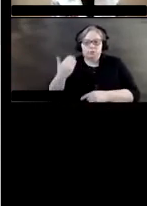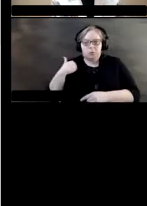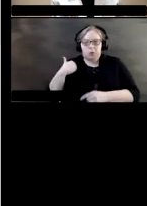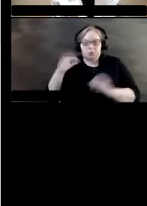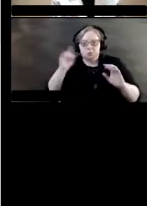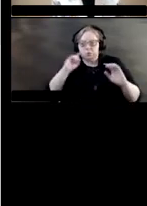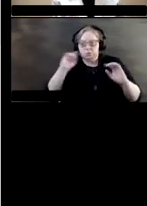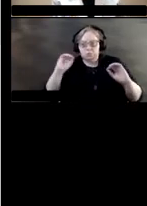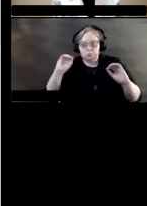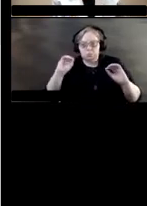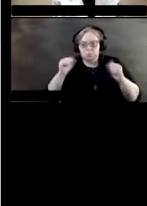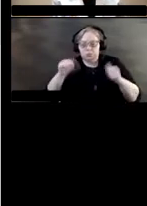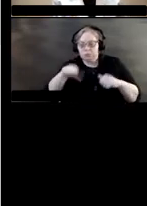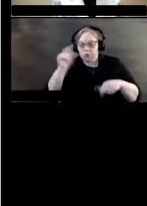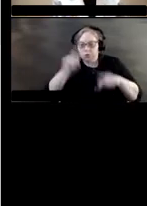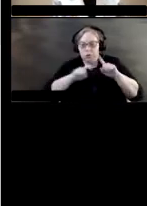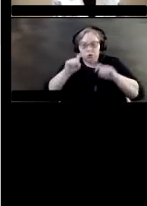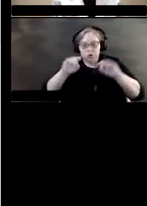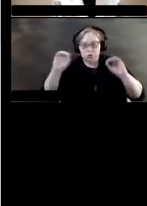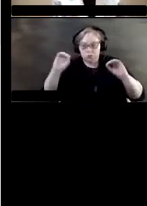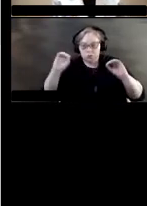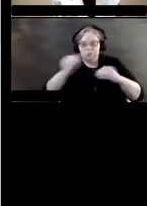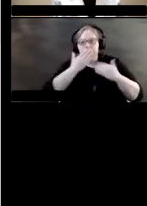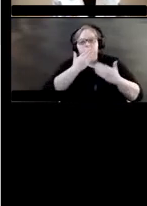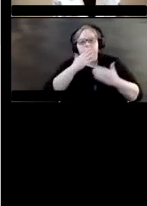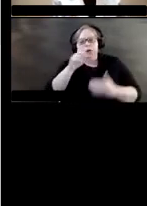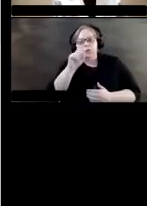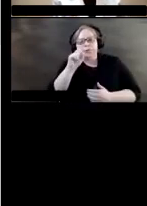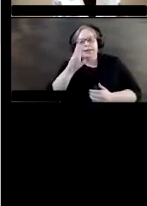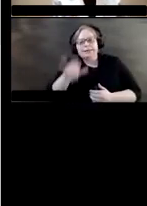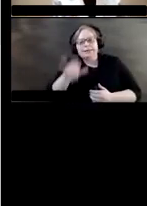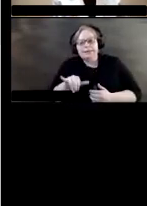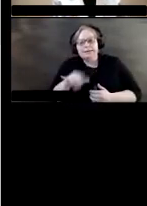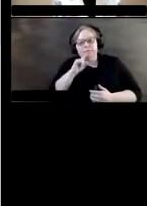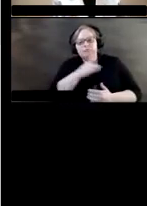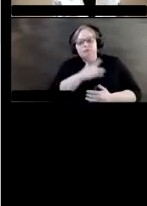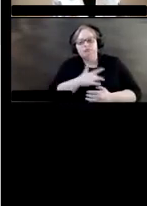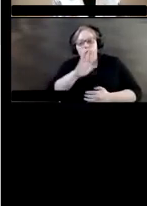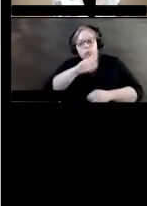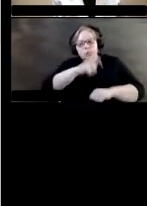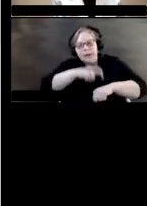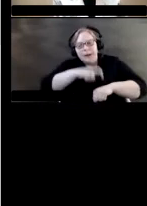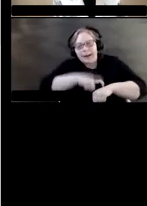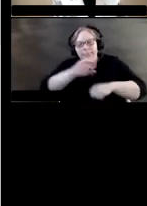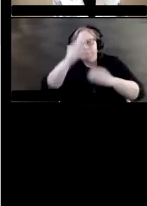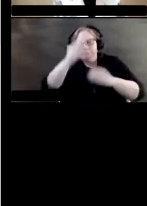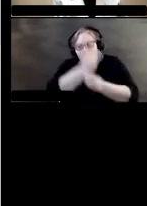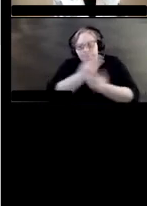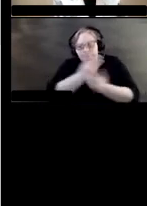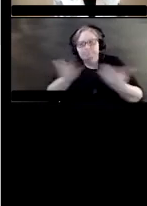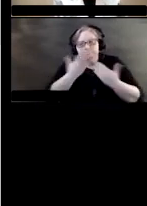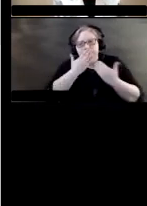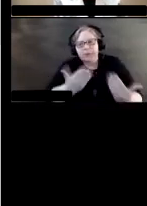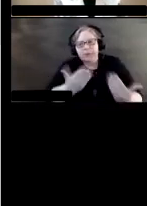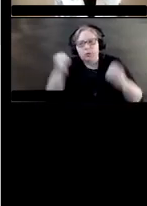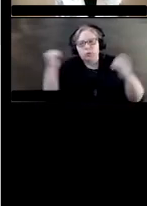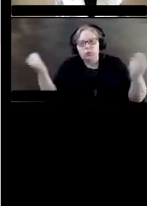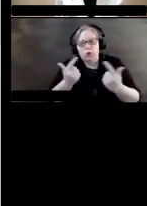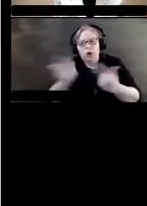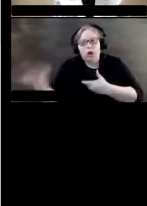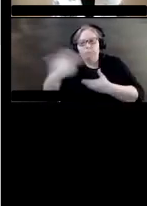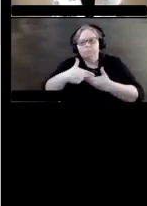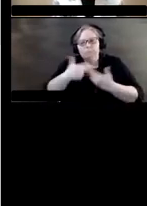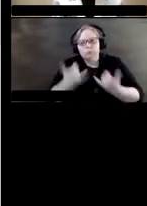don't have any other questions, I want to thank you, Dacy, so much. I appreciate your time and your great information. And thank you to everybody who